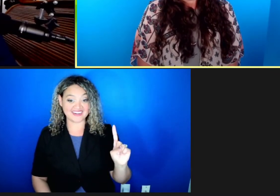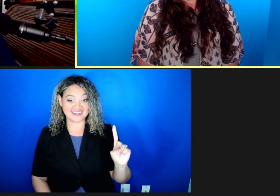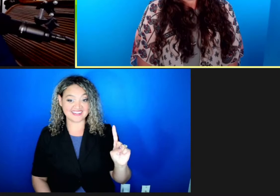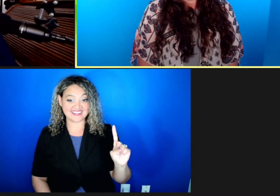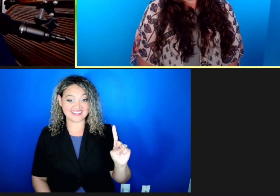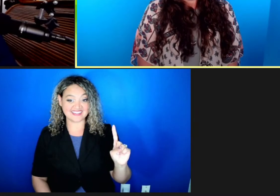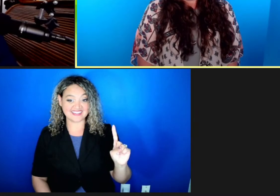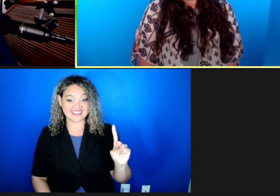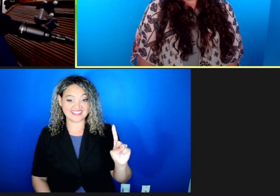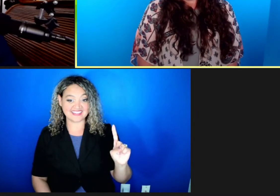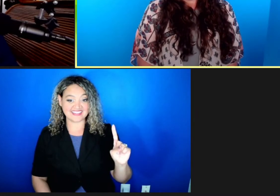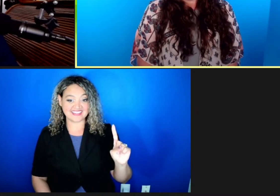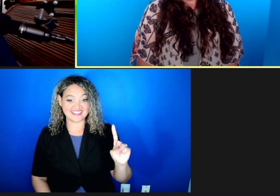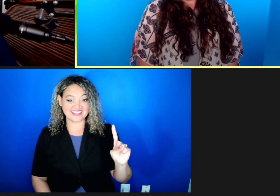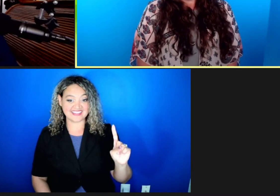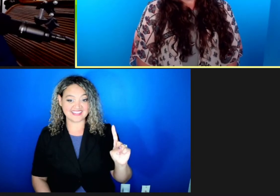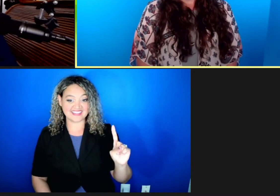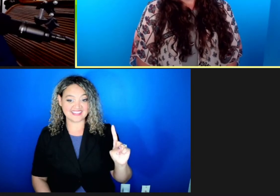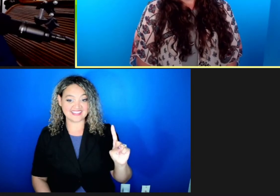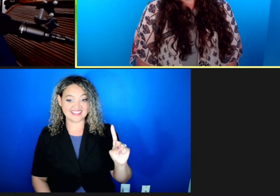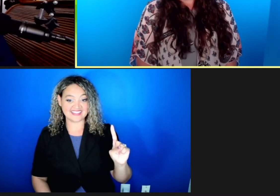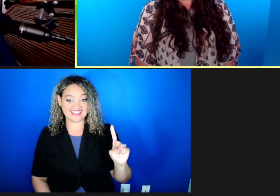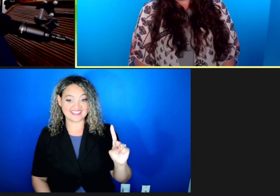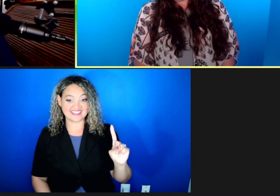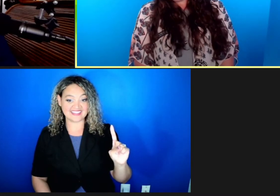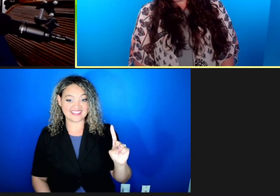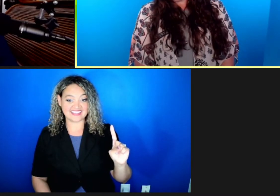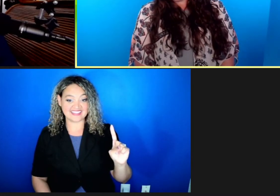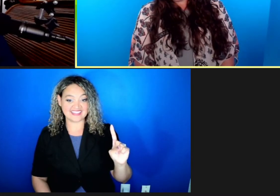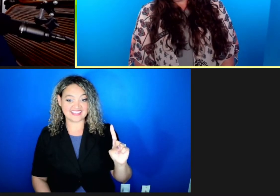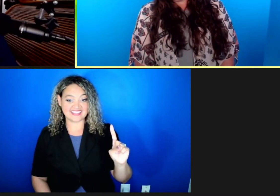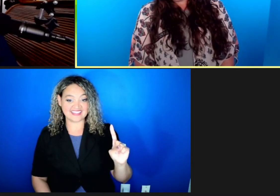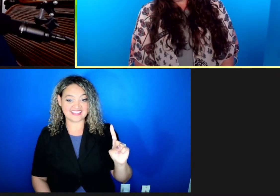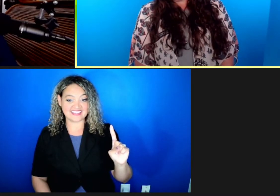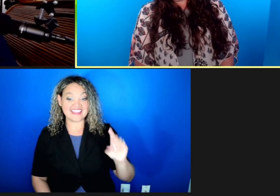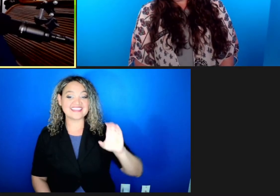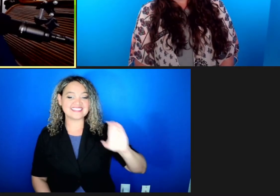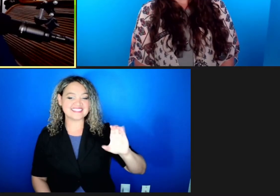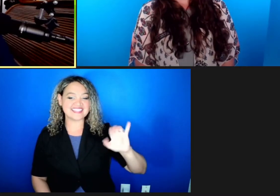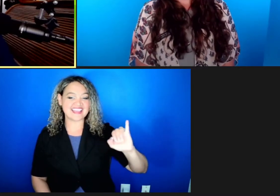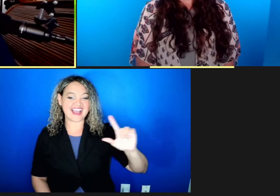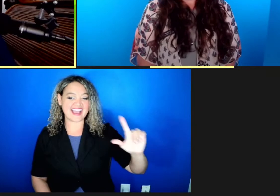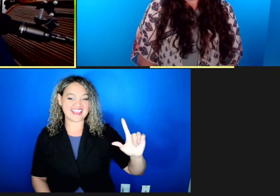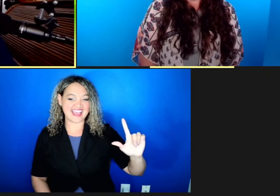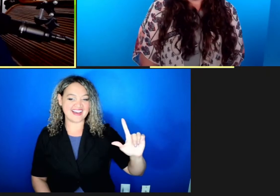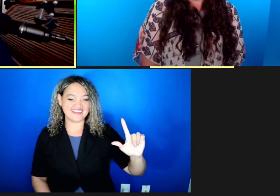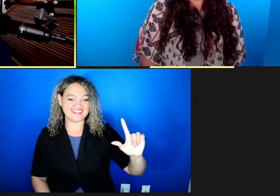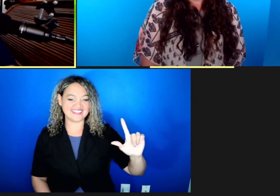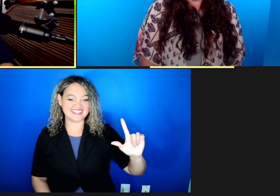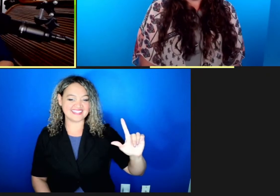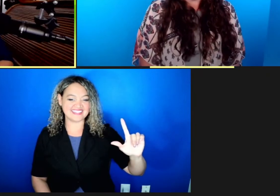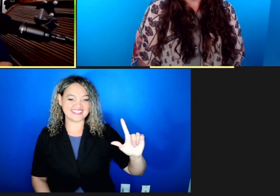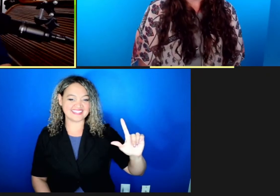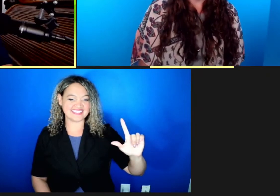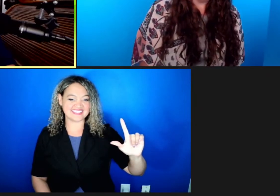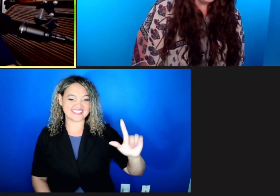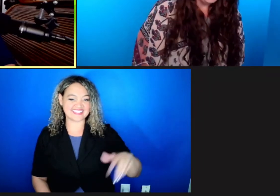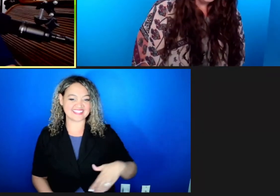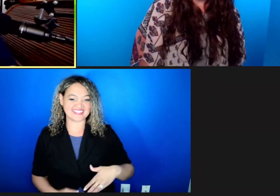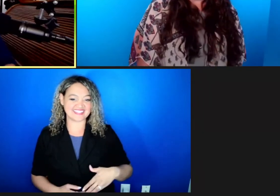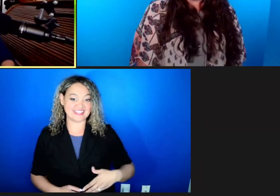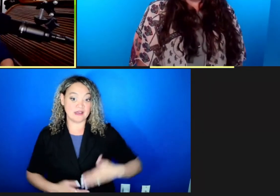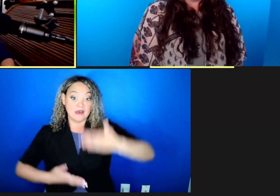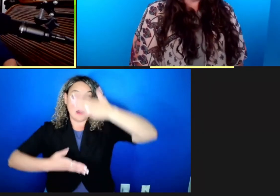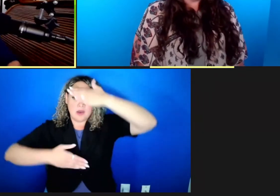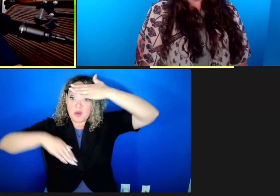is it CIL? C-A-L? C-I-L? There you go. Okay, C-I-L. Whew,